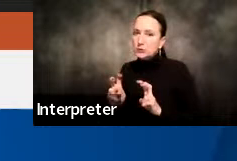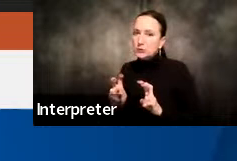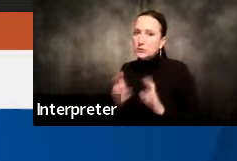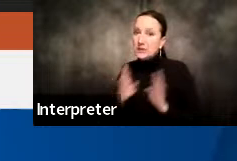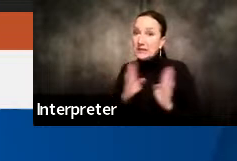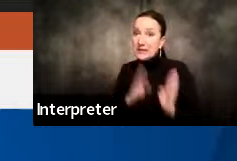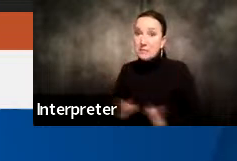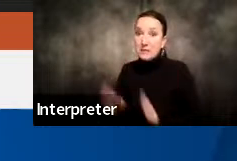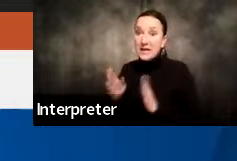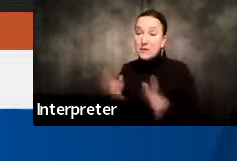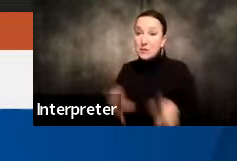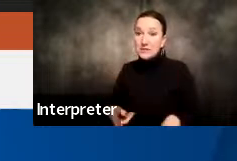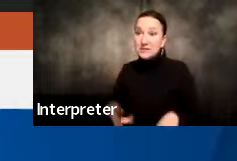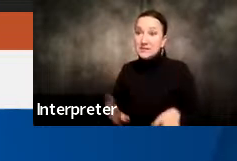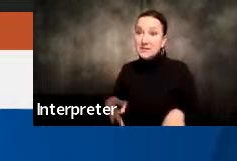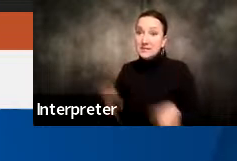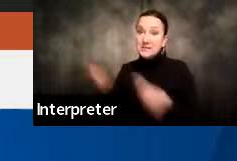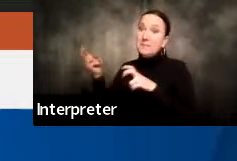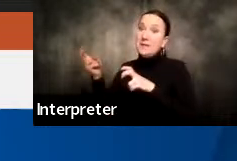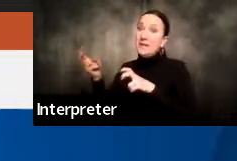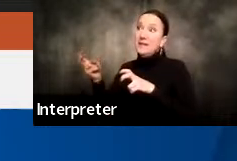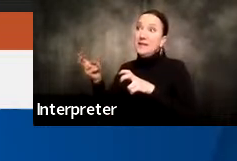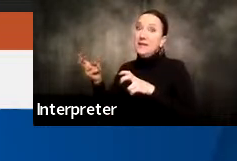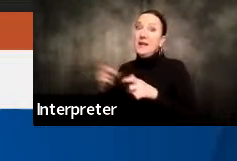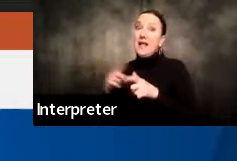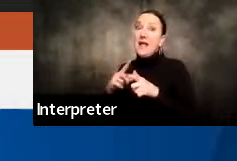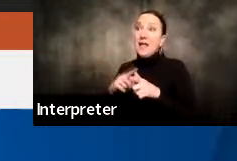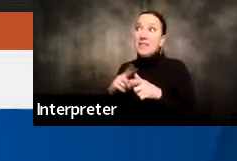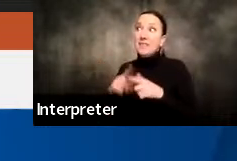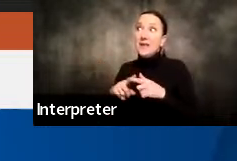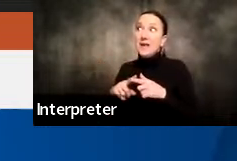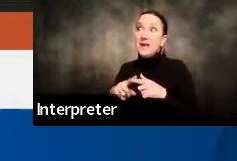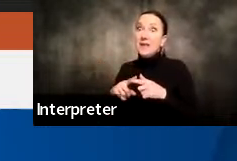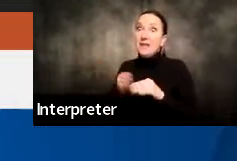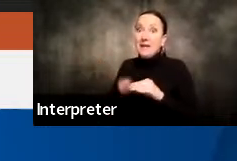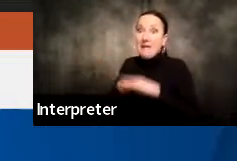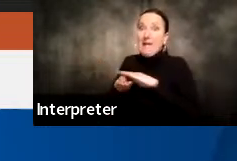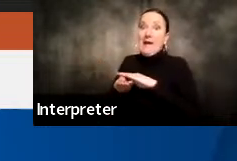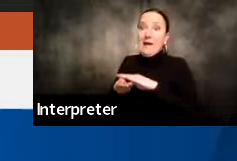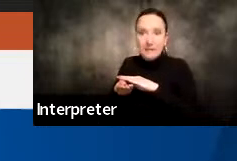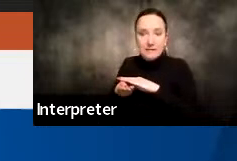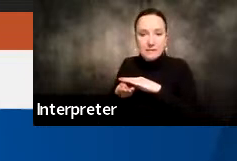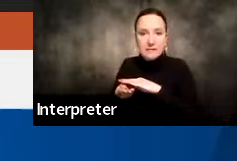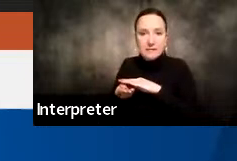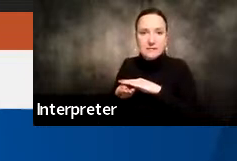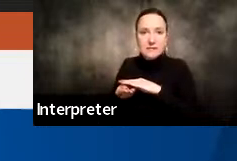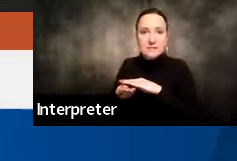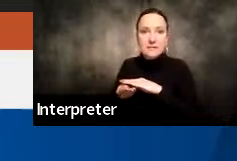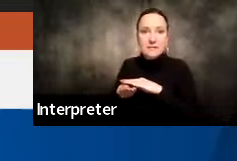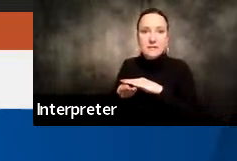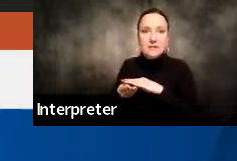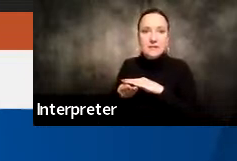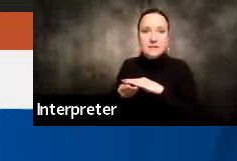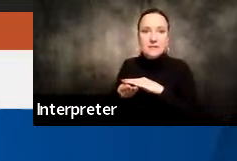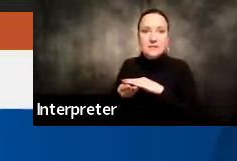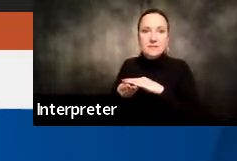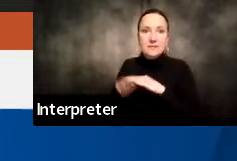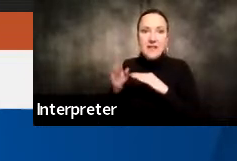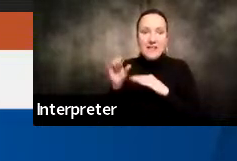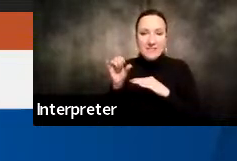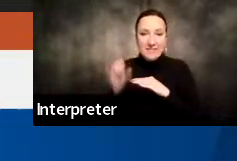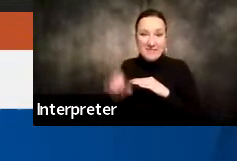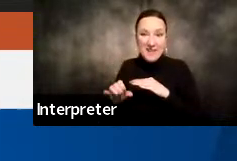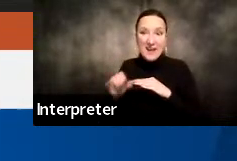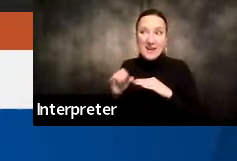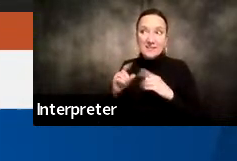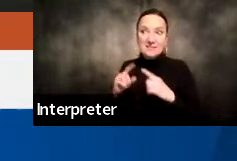was submitted and then something else was done, was executed, which contravened that